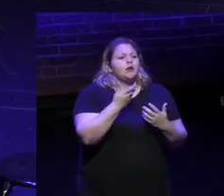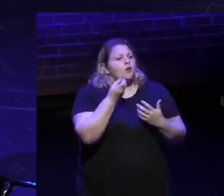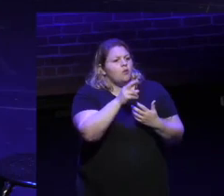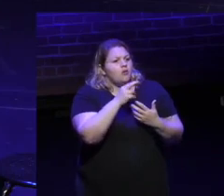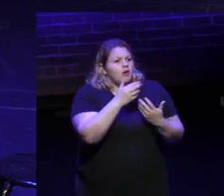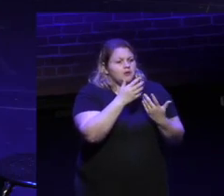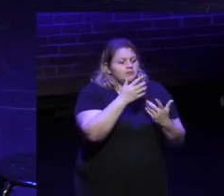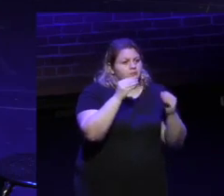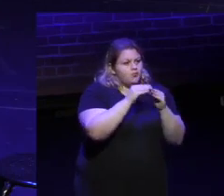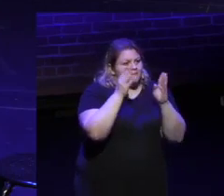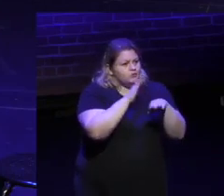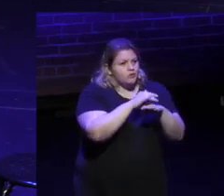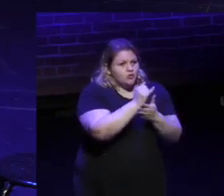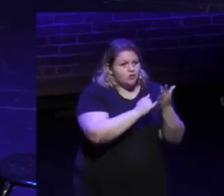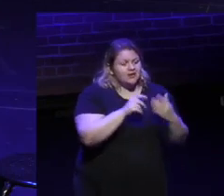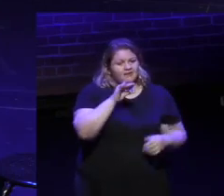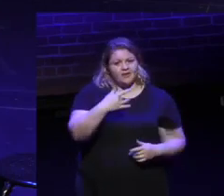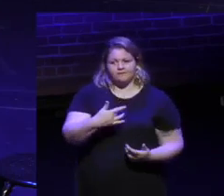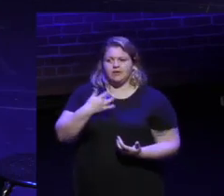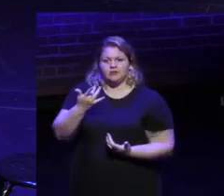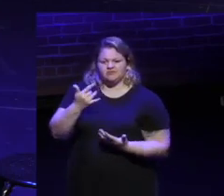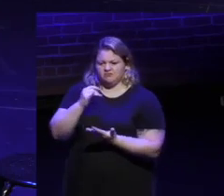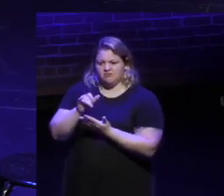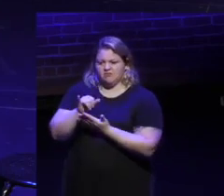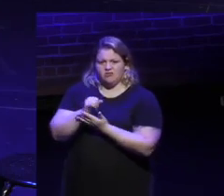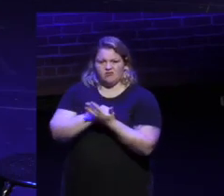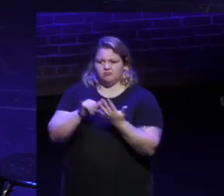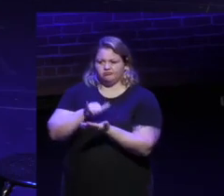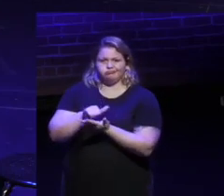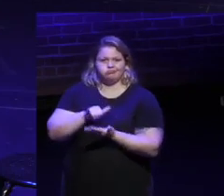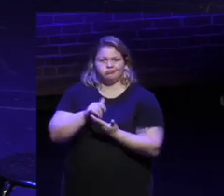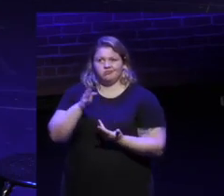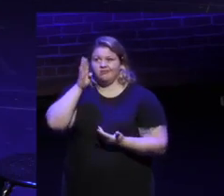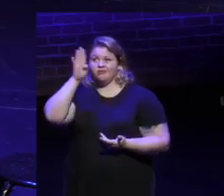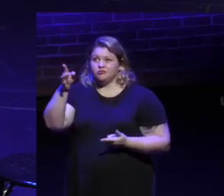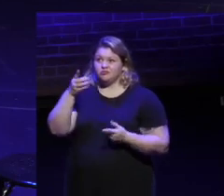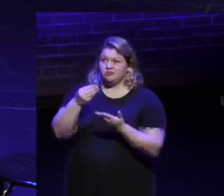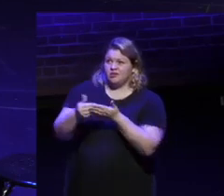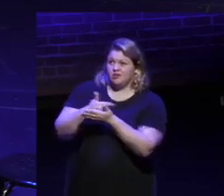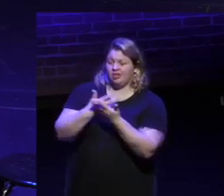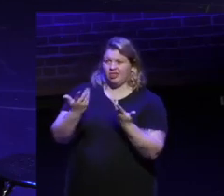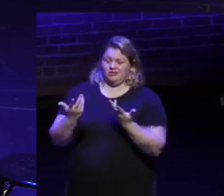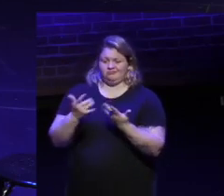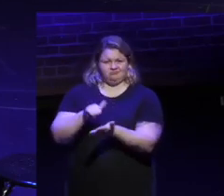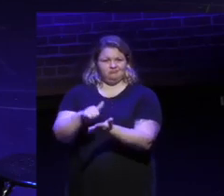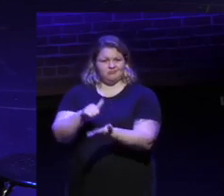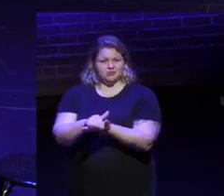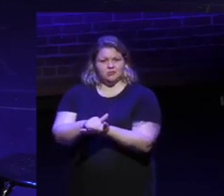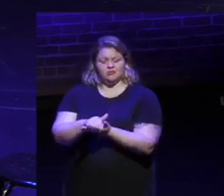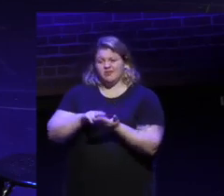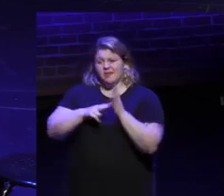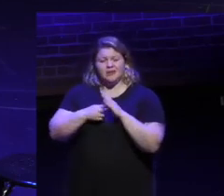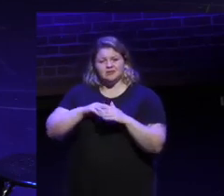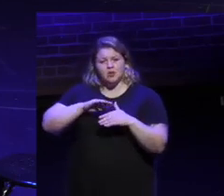they don't see the arts as a possibility, we lose entire generations of potential artists who, as we've